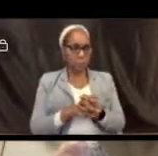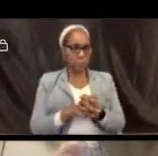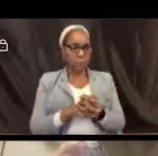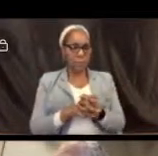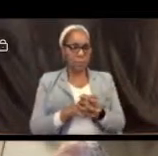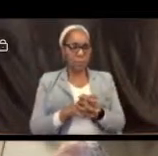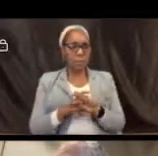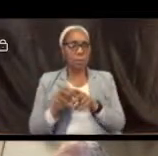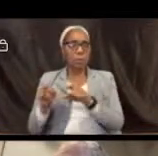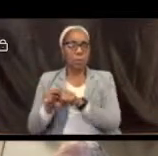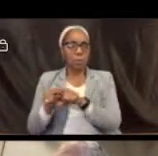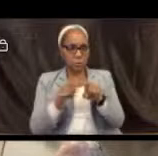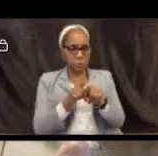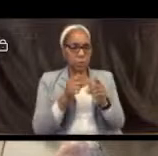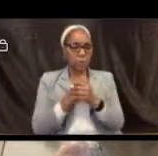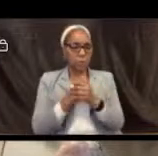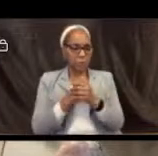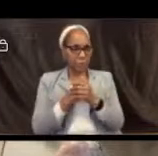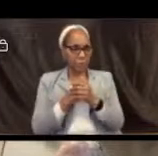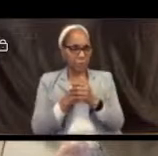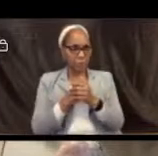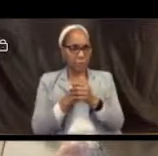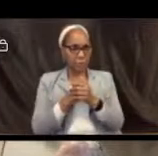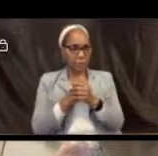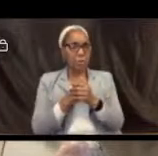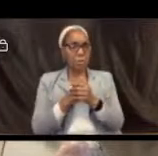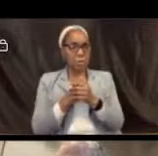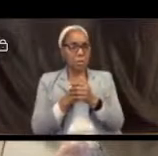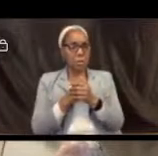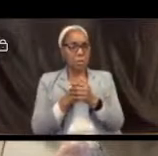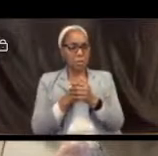further, they had a survey